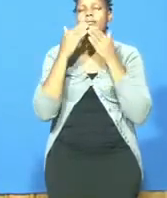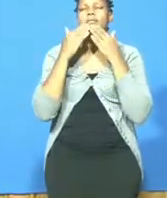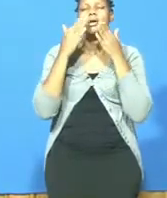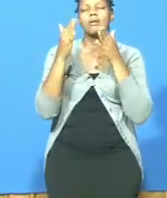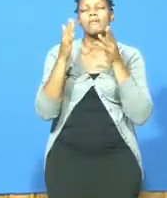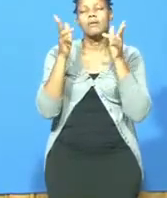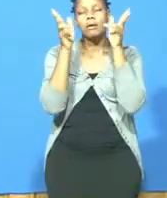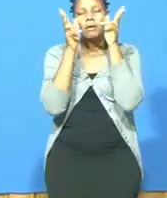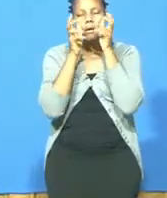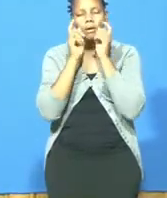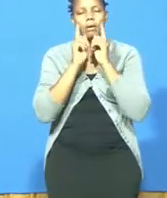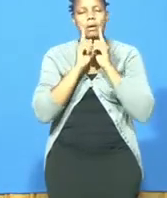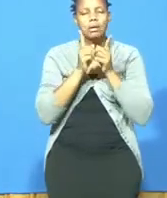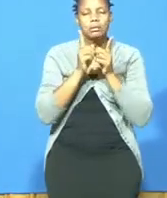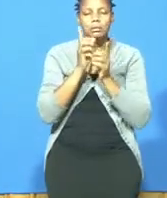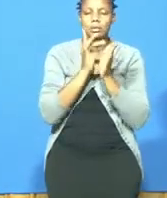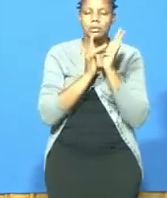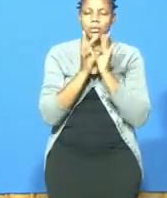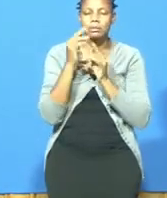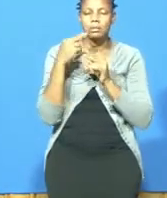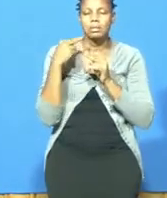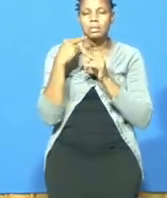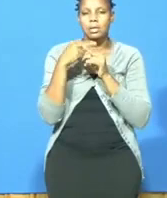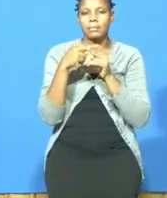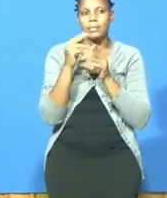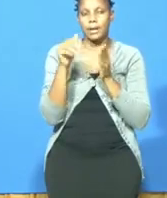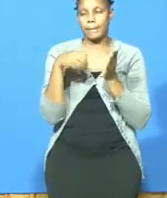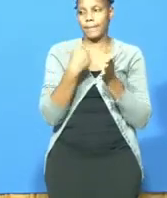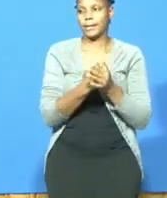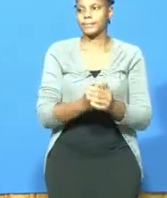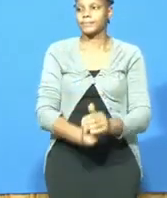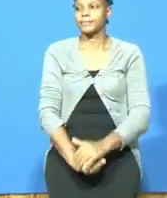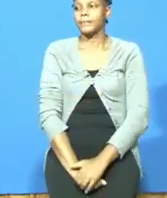and answering our prayers. For Jesus' sake, amen.